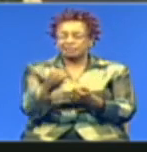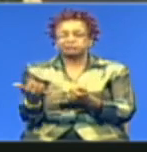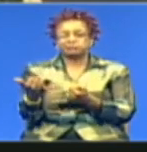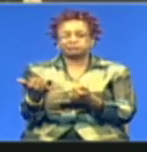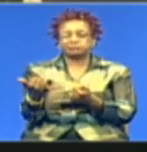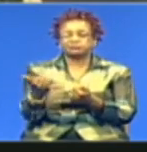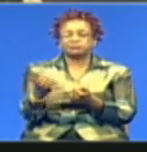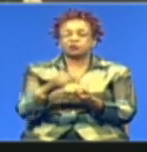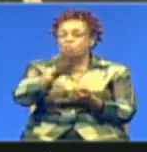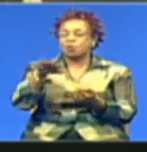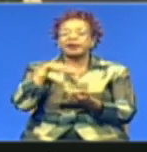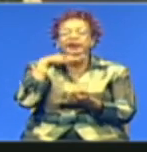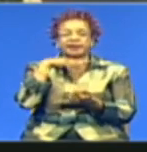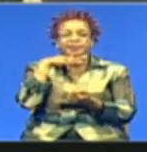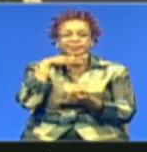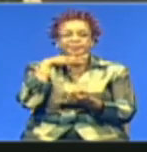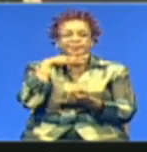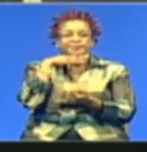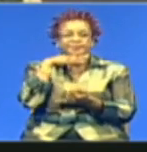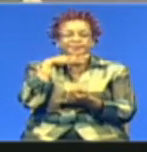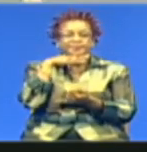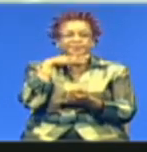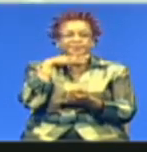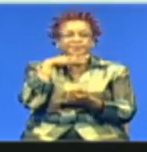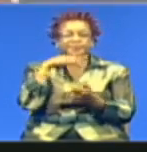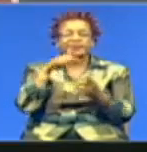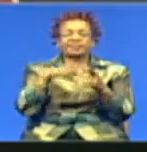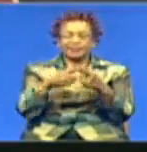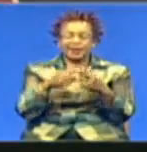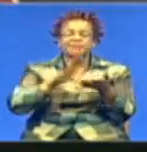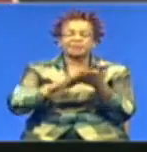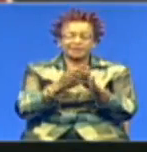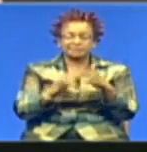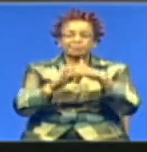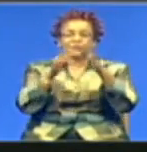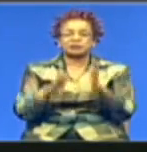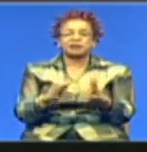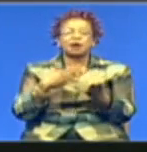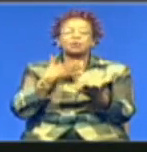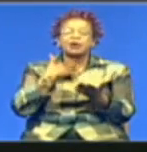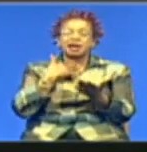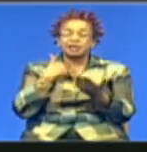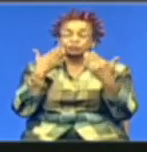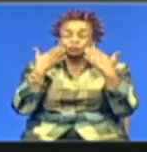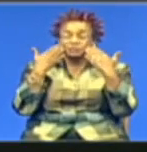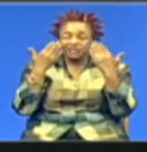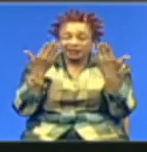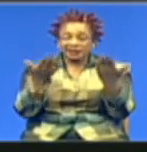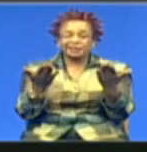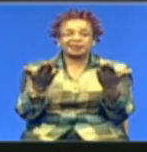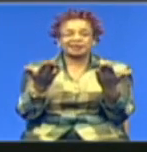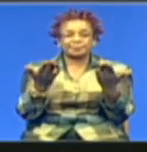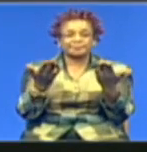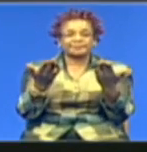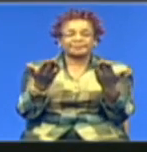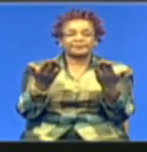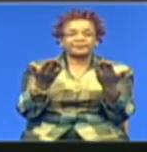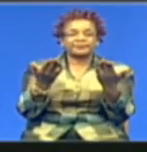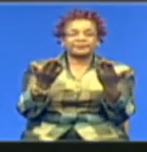Then I became mtu wao. Ningefurahi kuona huko na ningependa kuona